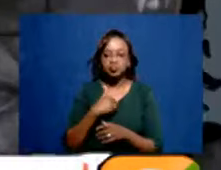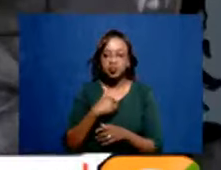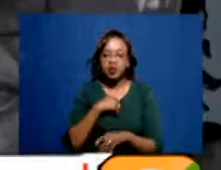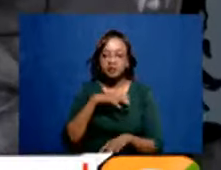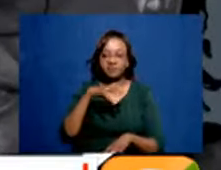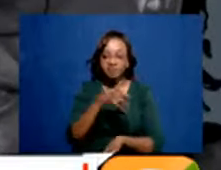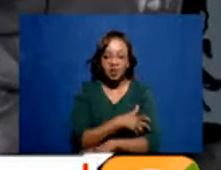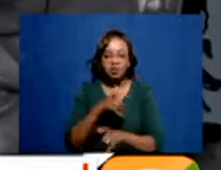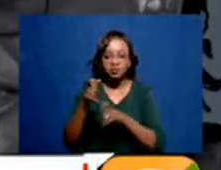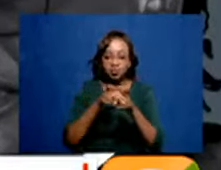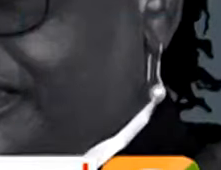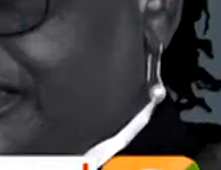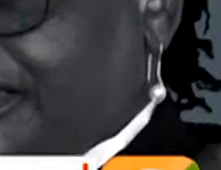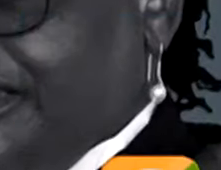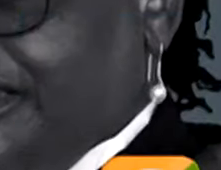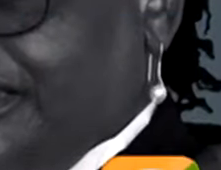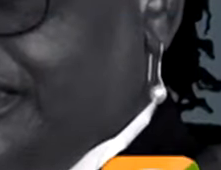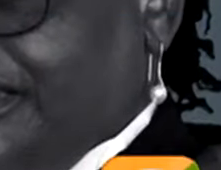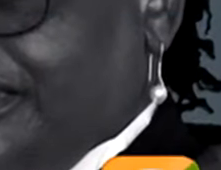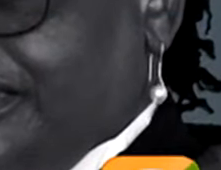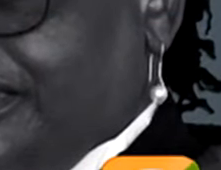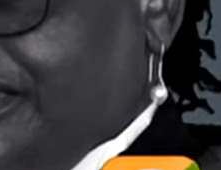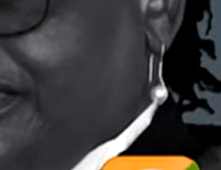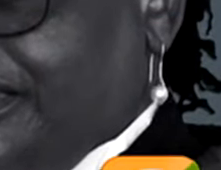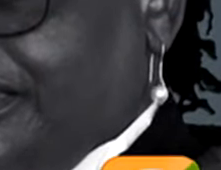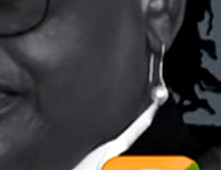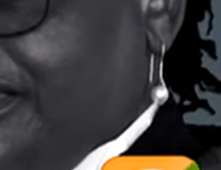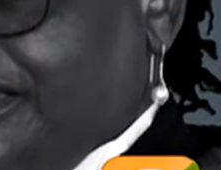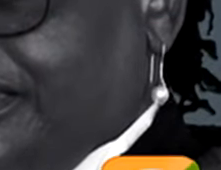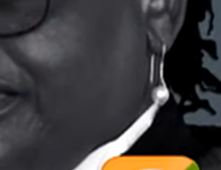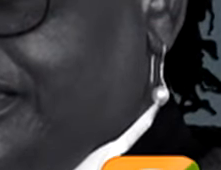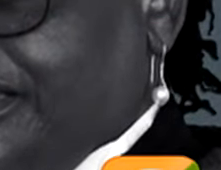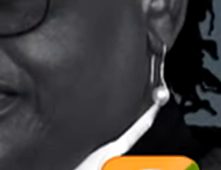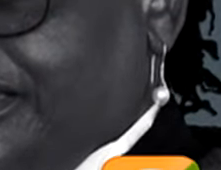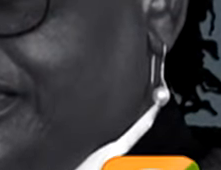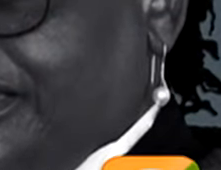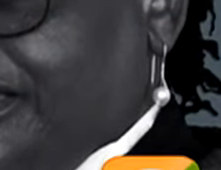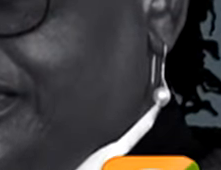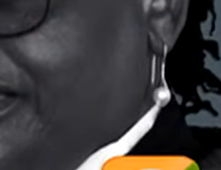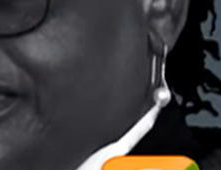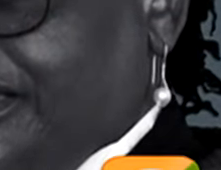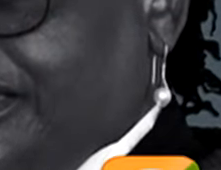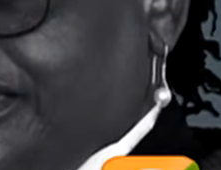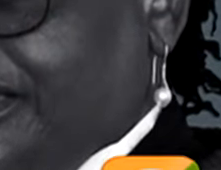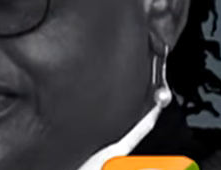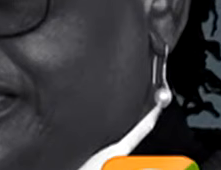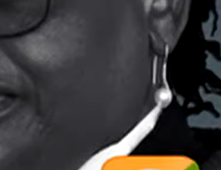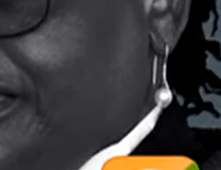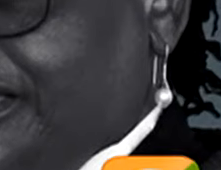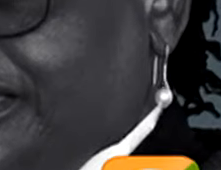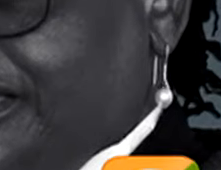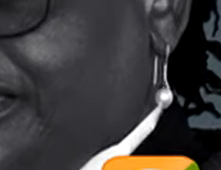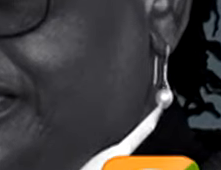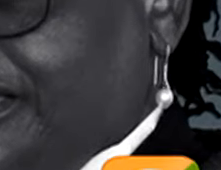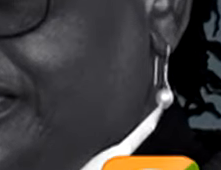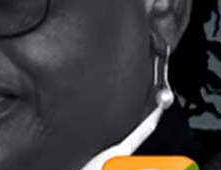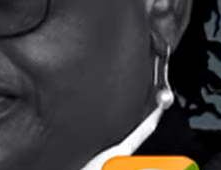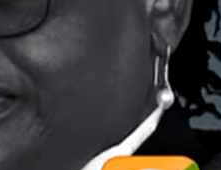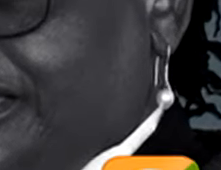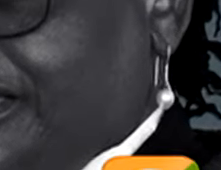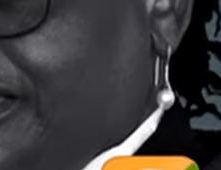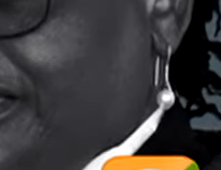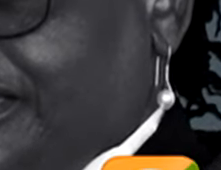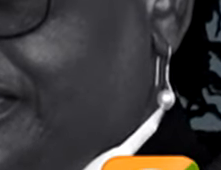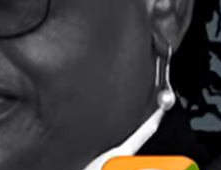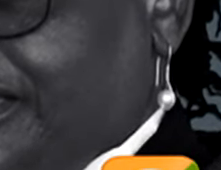over them. And that the actions of the Chief Justice in the appointment of the Tax Appeal Tribunal are